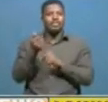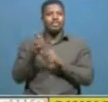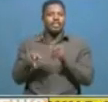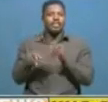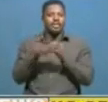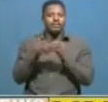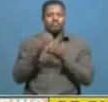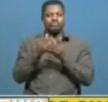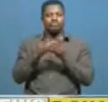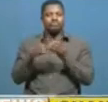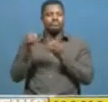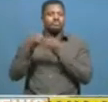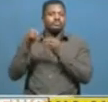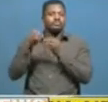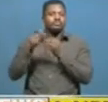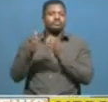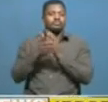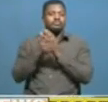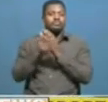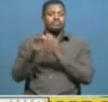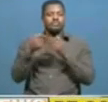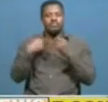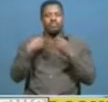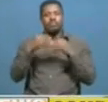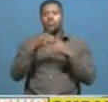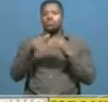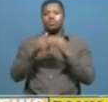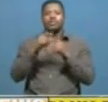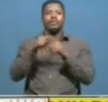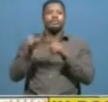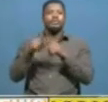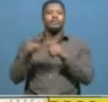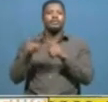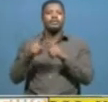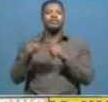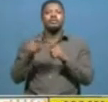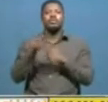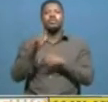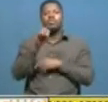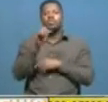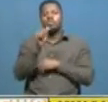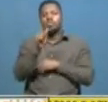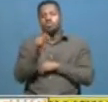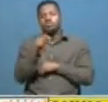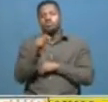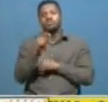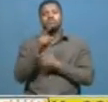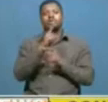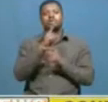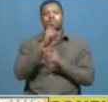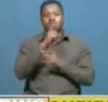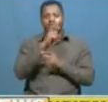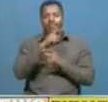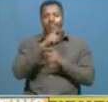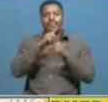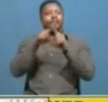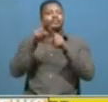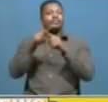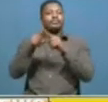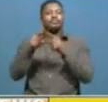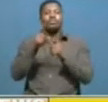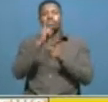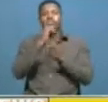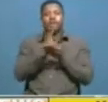on over the years. She now sells all kinds of cereals, oats, oblayo, ekwegbemi, Tom